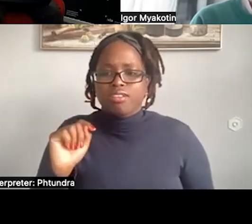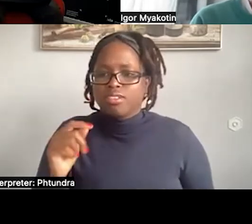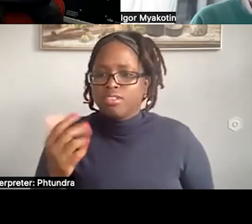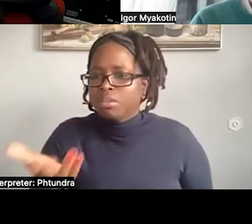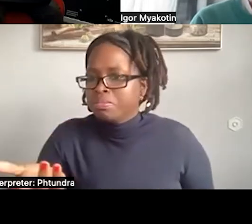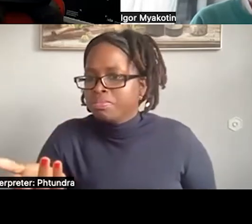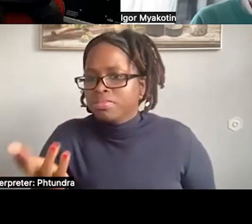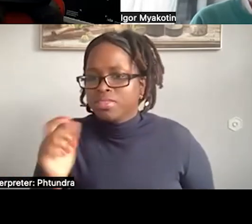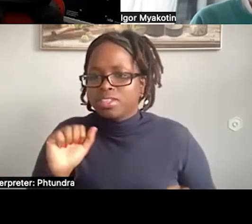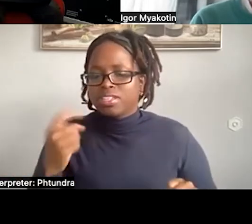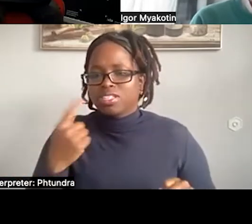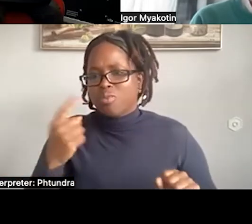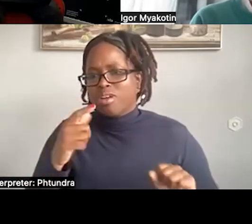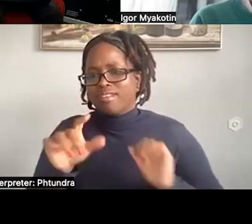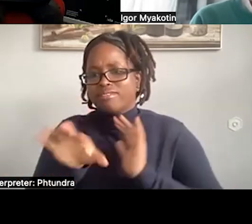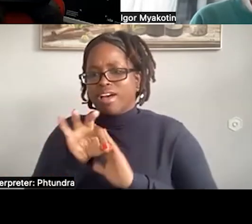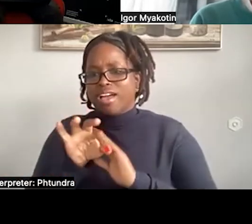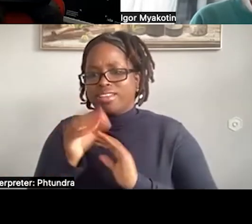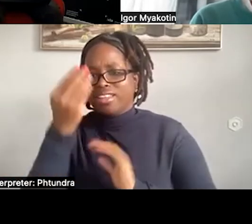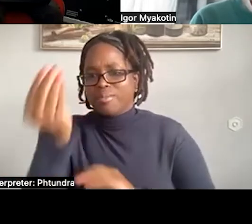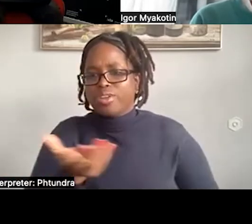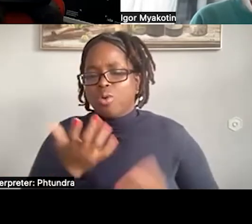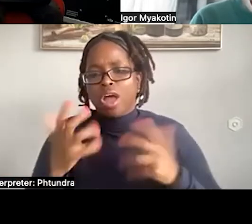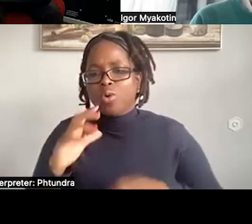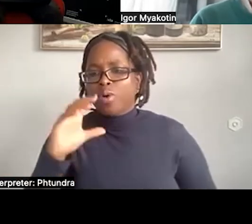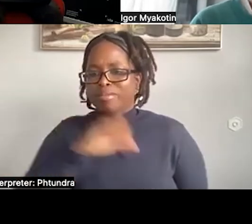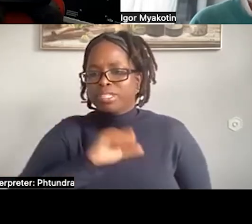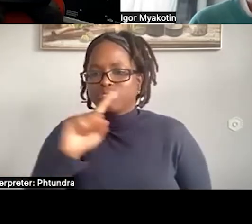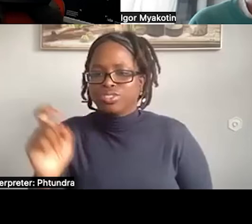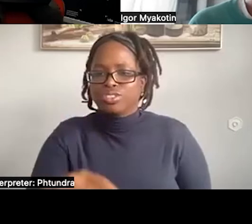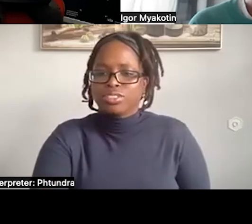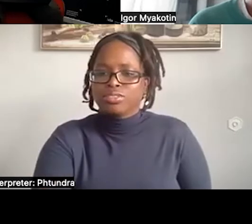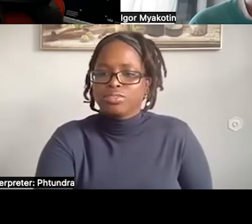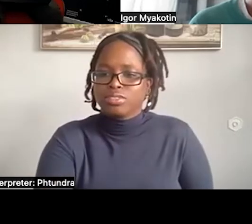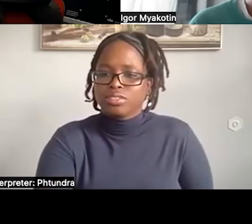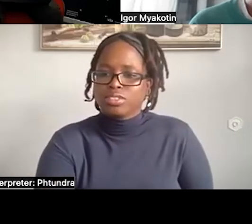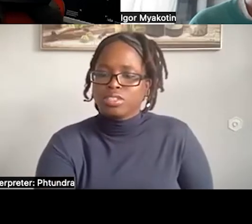to farm them to me. I want to make sure we don't miss out.